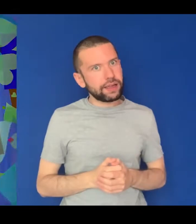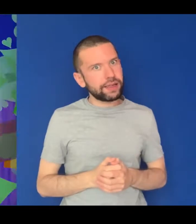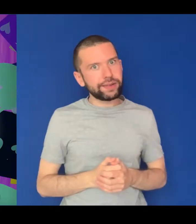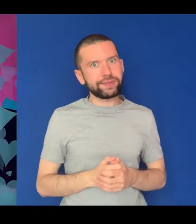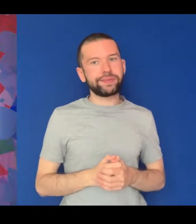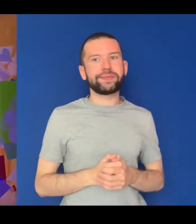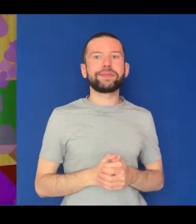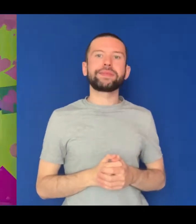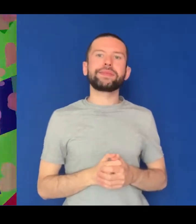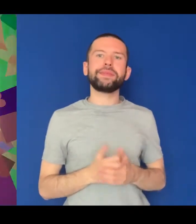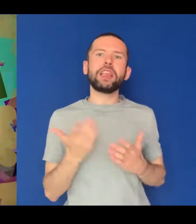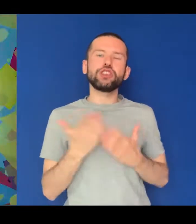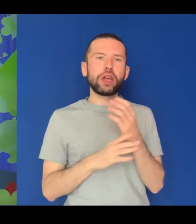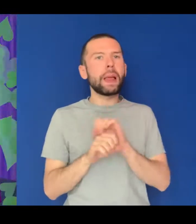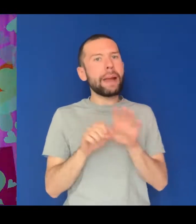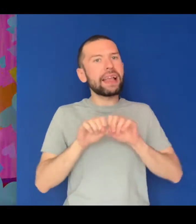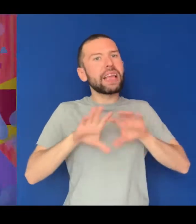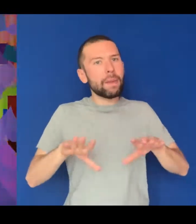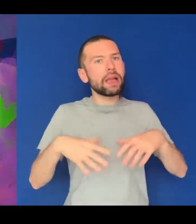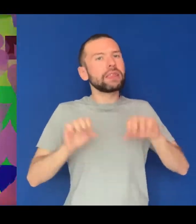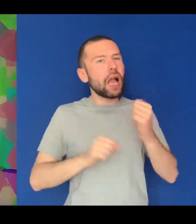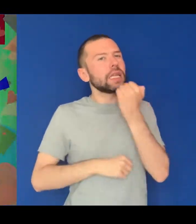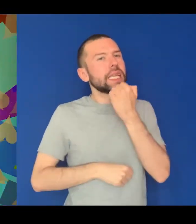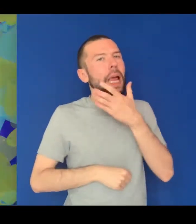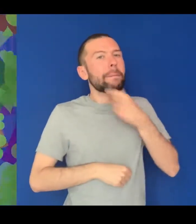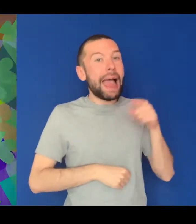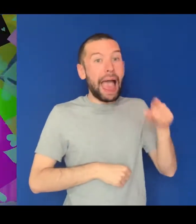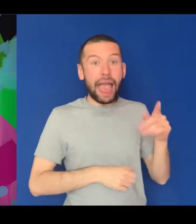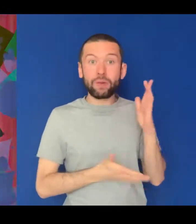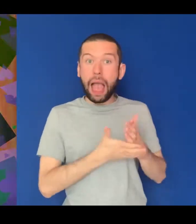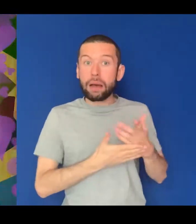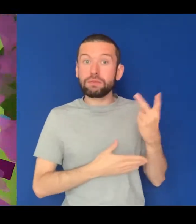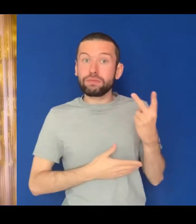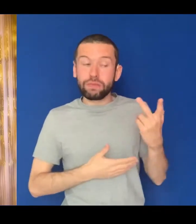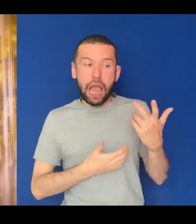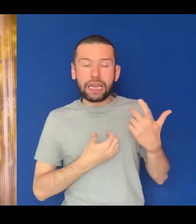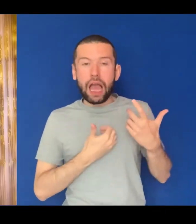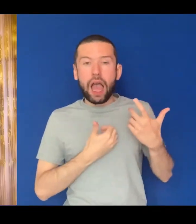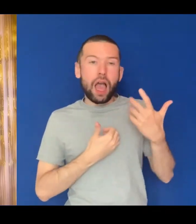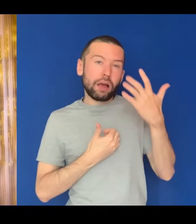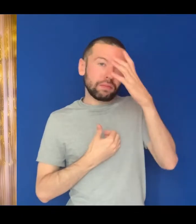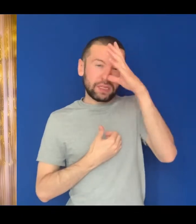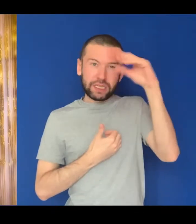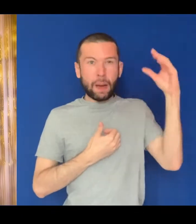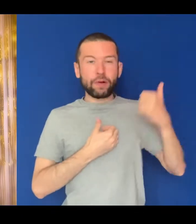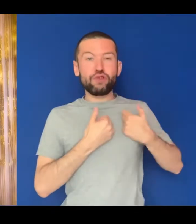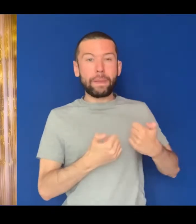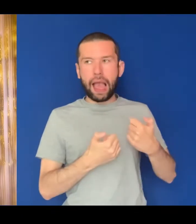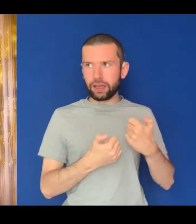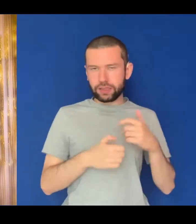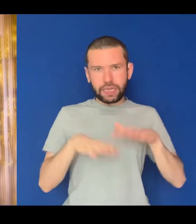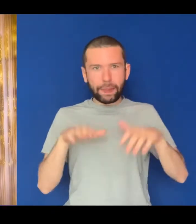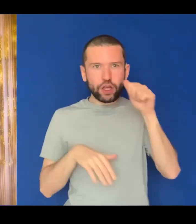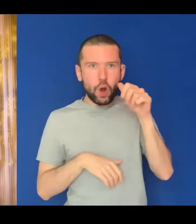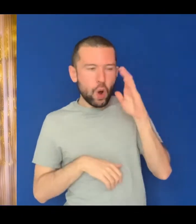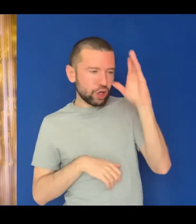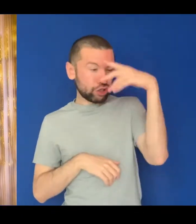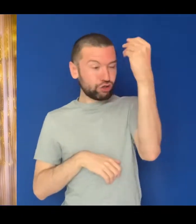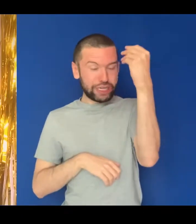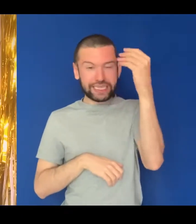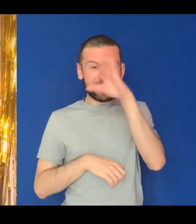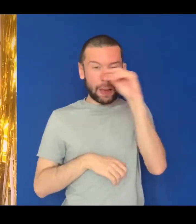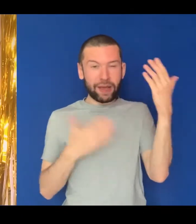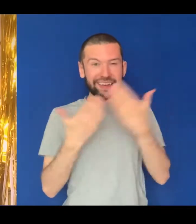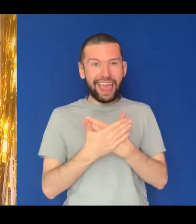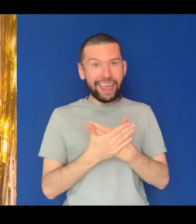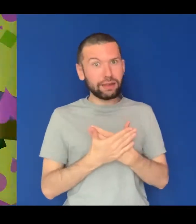During the pandemic, I started seeing this guy and we ended up having a summer romance. This is very Greece summer nights, eh,